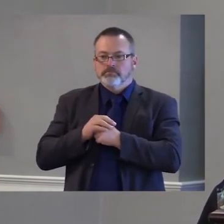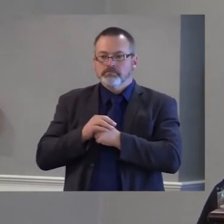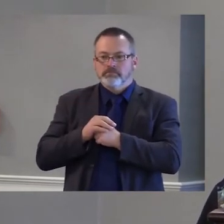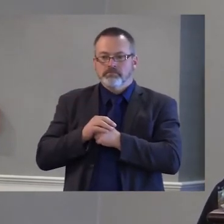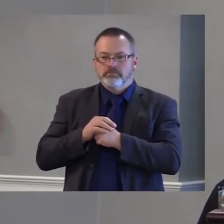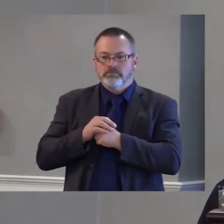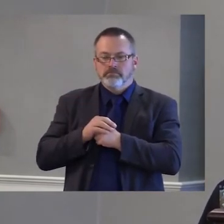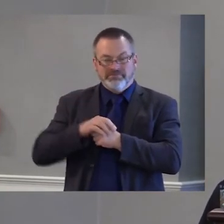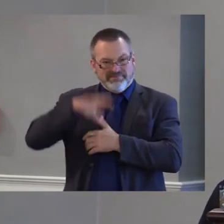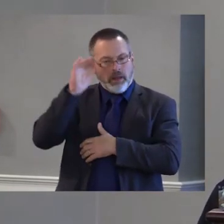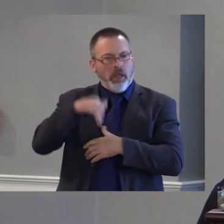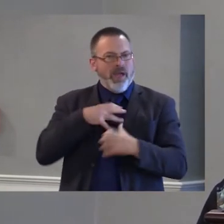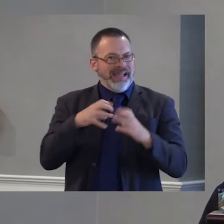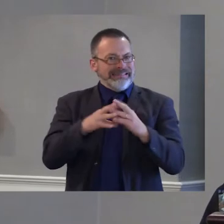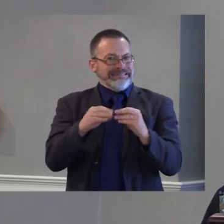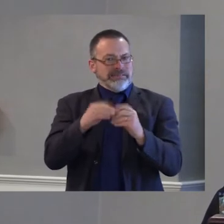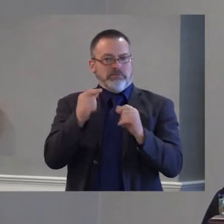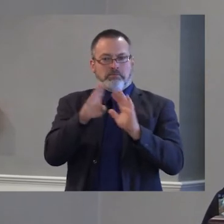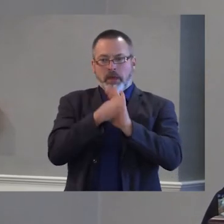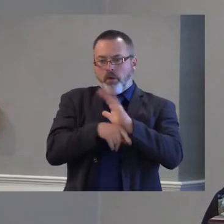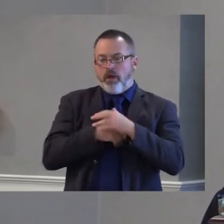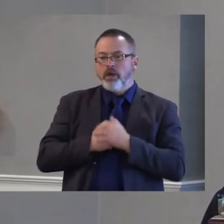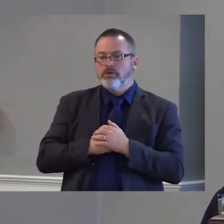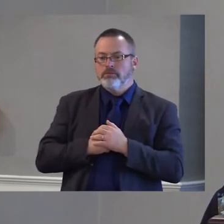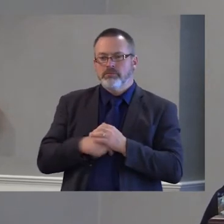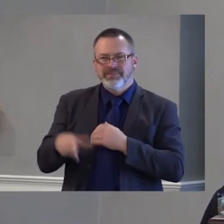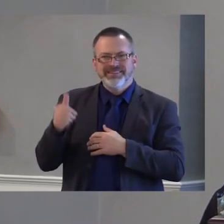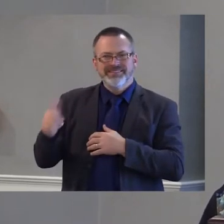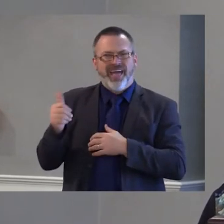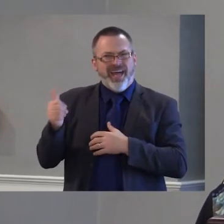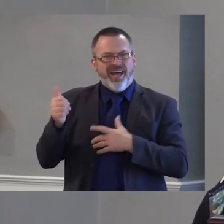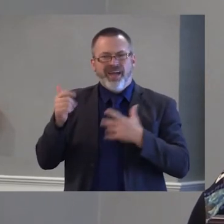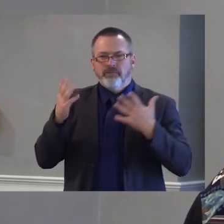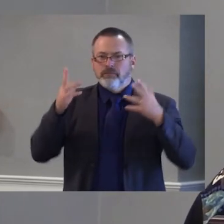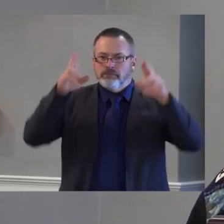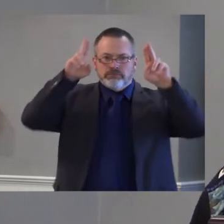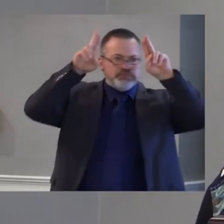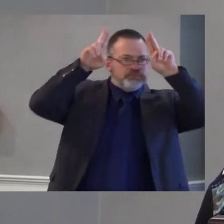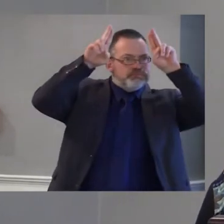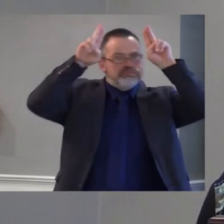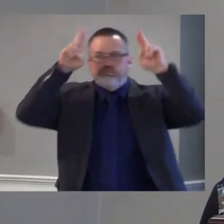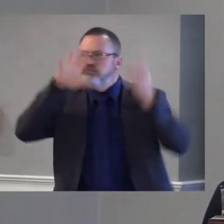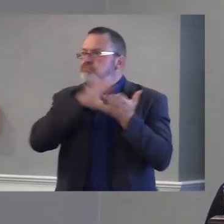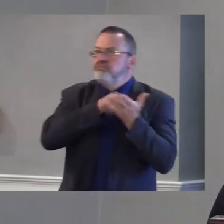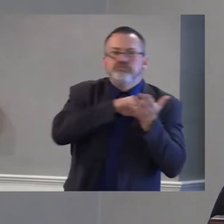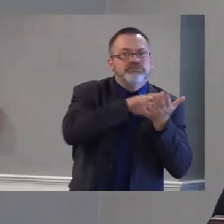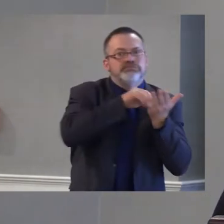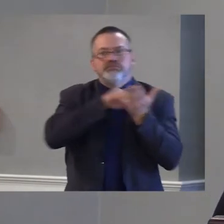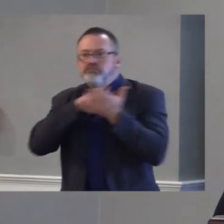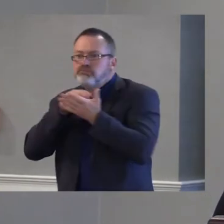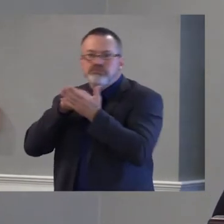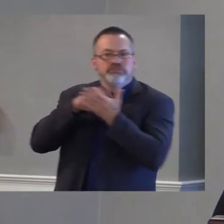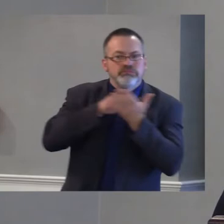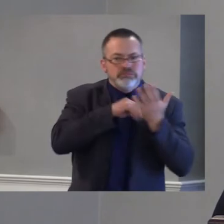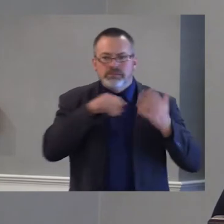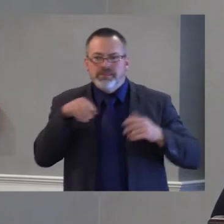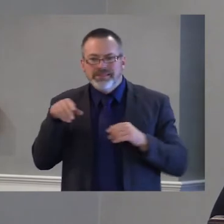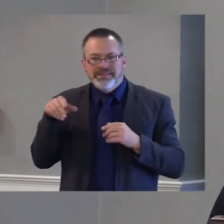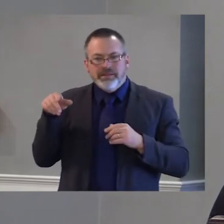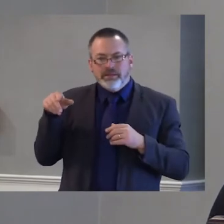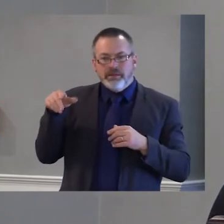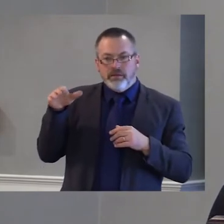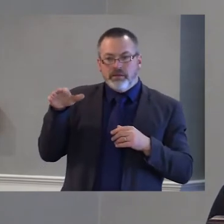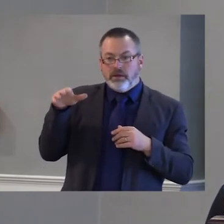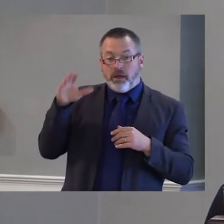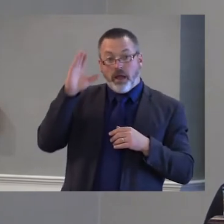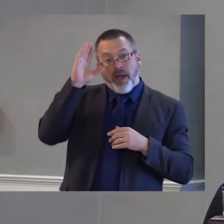He always wants to develop and learn new things. One of the challenges in working with Sean is that he always says yes, and he is